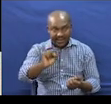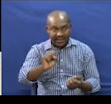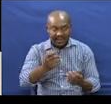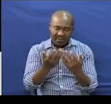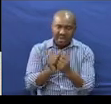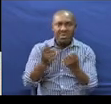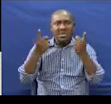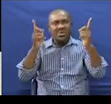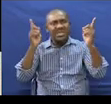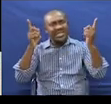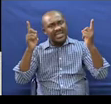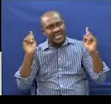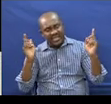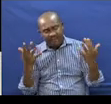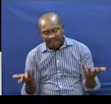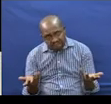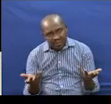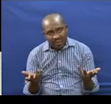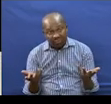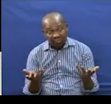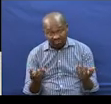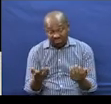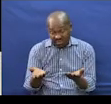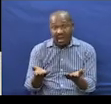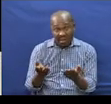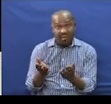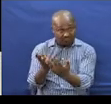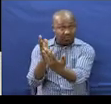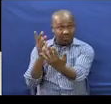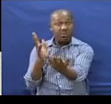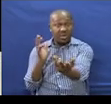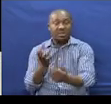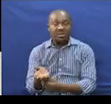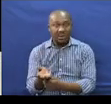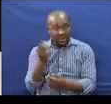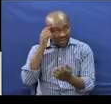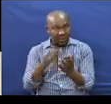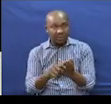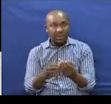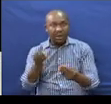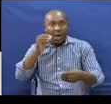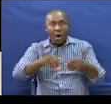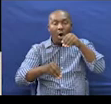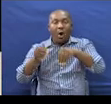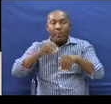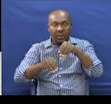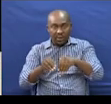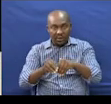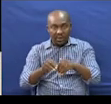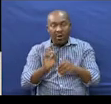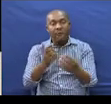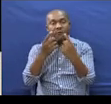trees. Trees. That is a population. When we have a combination of many trees in one